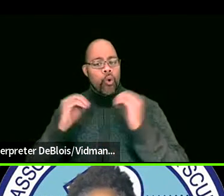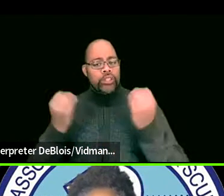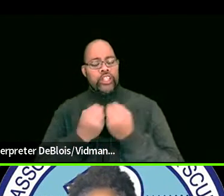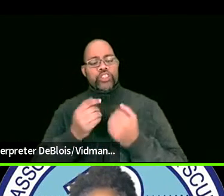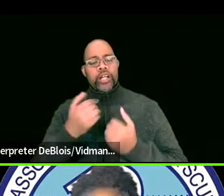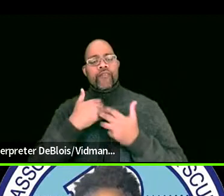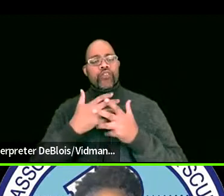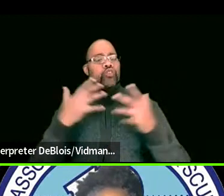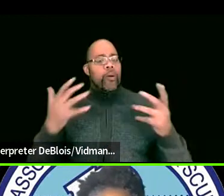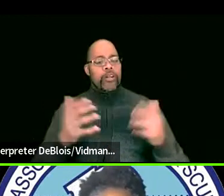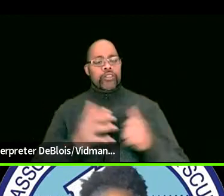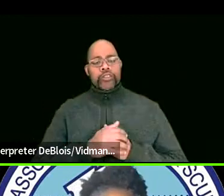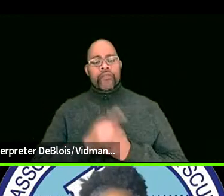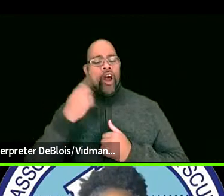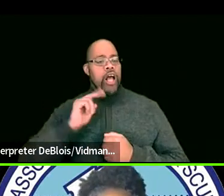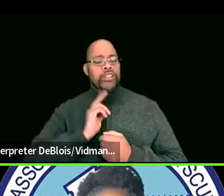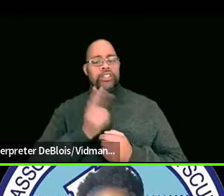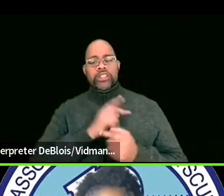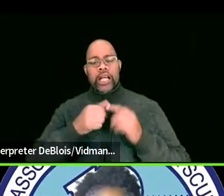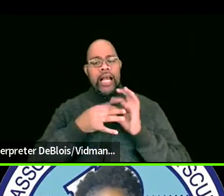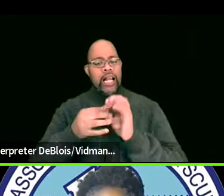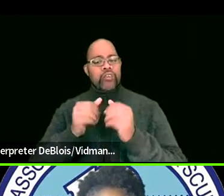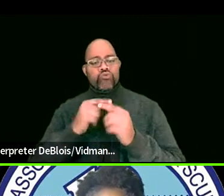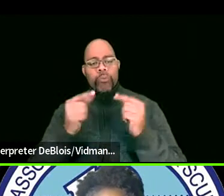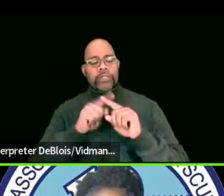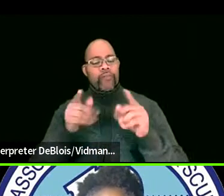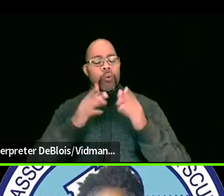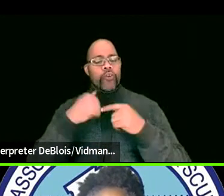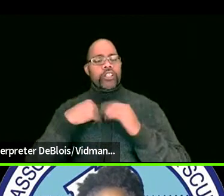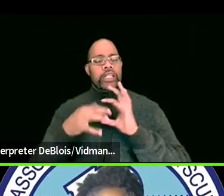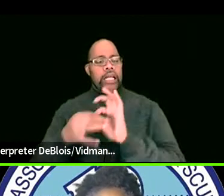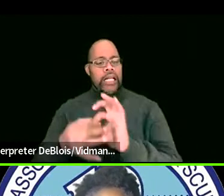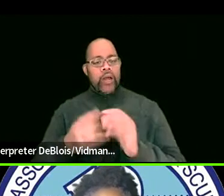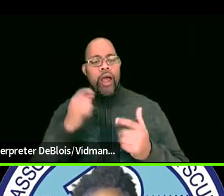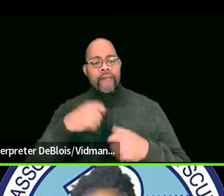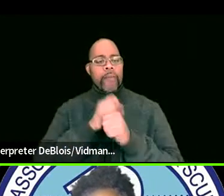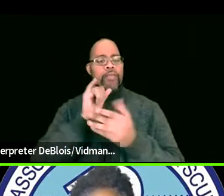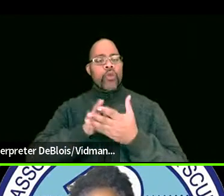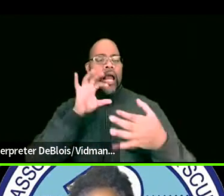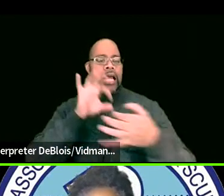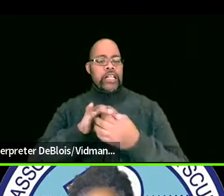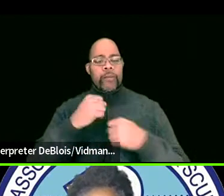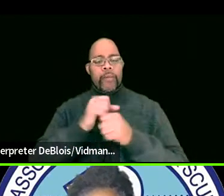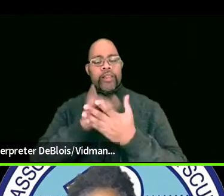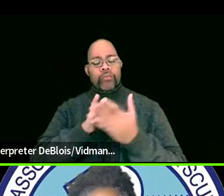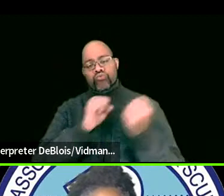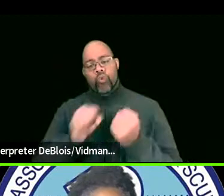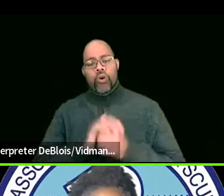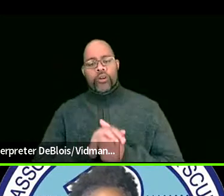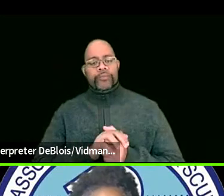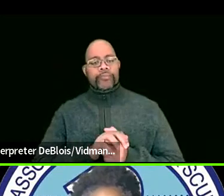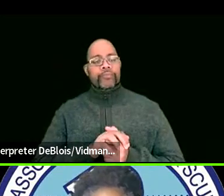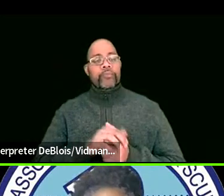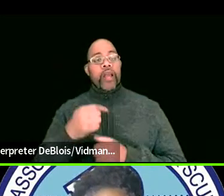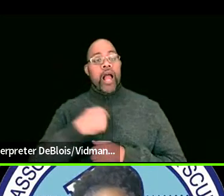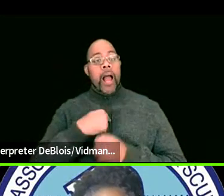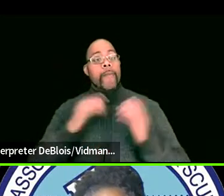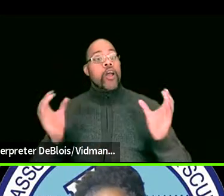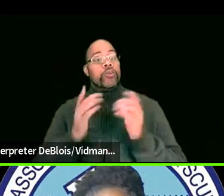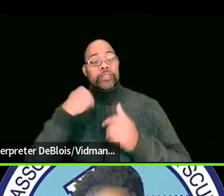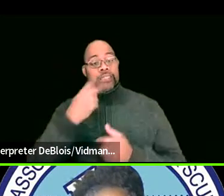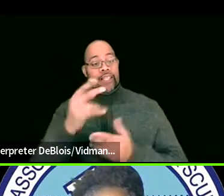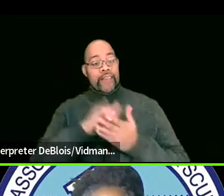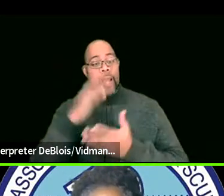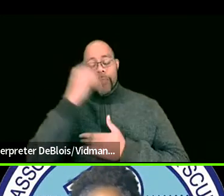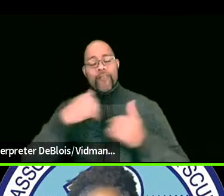There's so much for us to connect through, so many ways for us to connect. We've got to make those connections and make them strong. I'm encouraged because I see